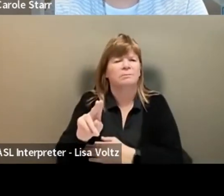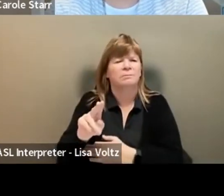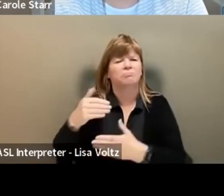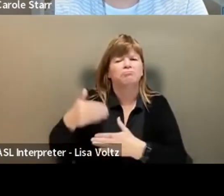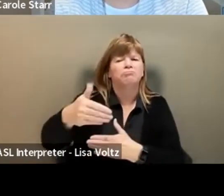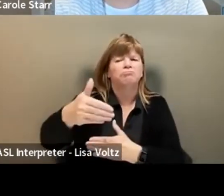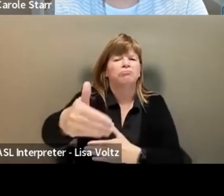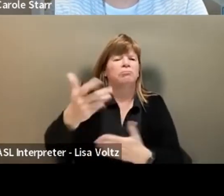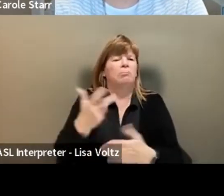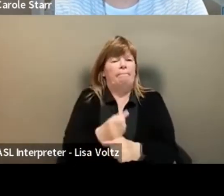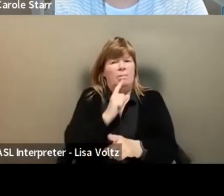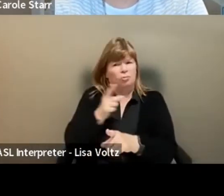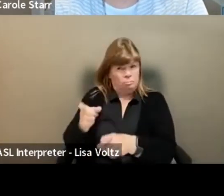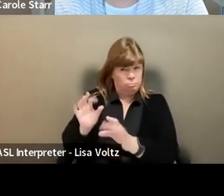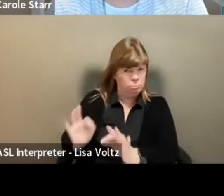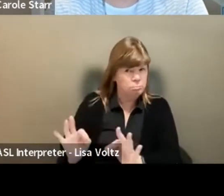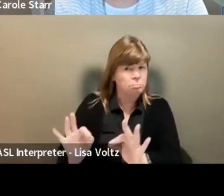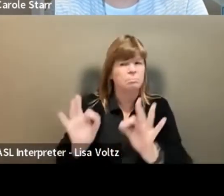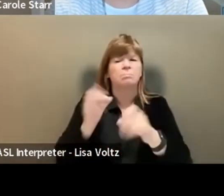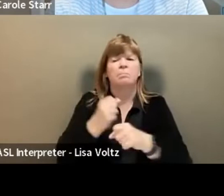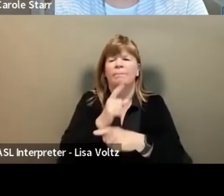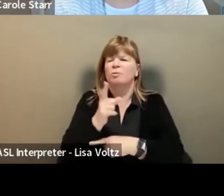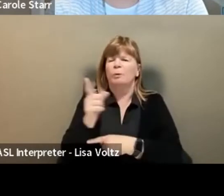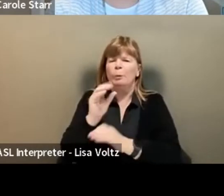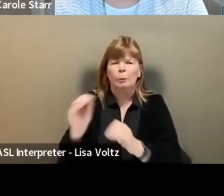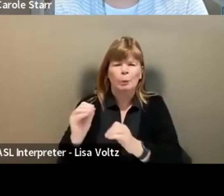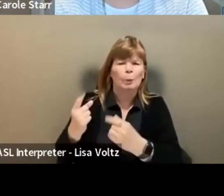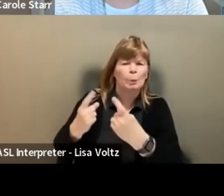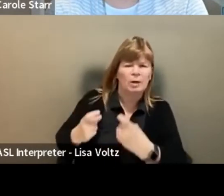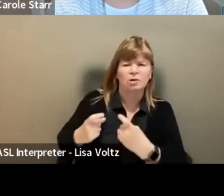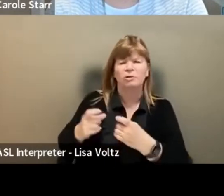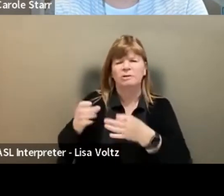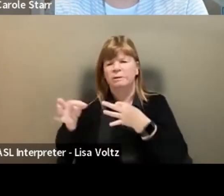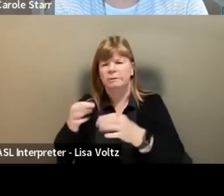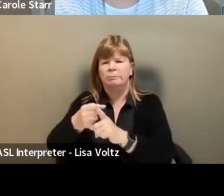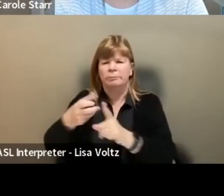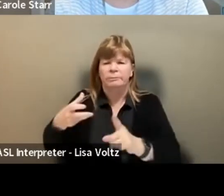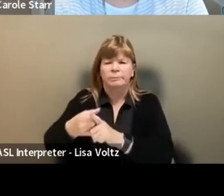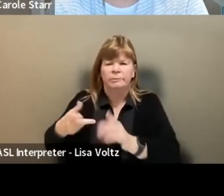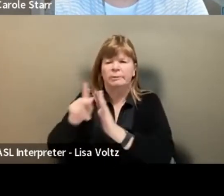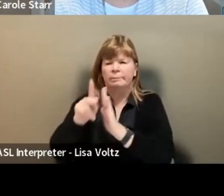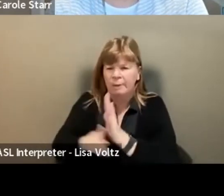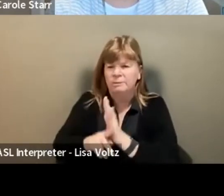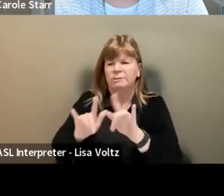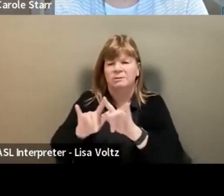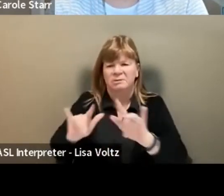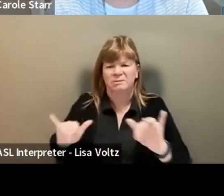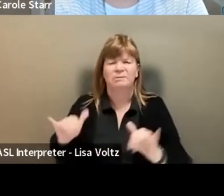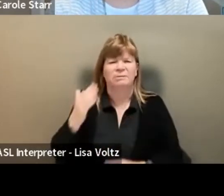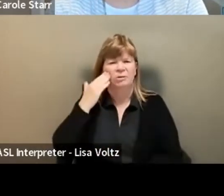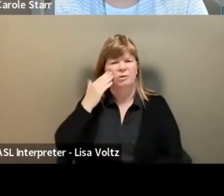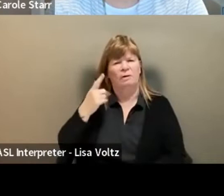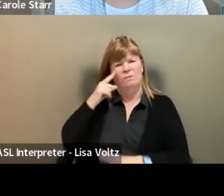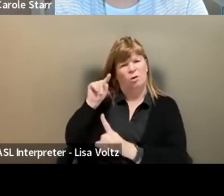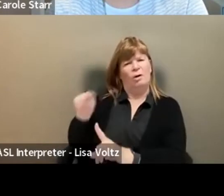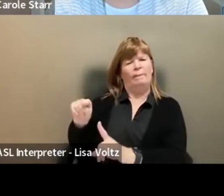regularly to make sure they were okay, make sure they didn't have any questions, to explain certain policies, procedures, things, and just to make